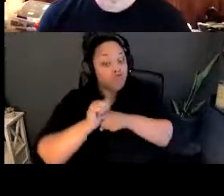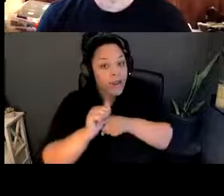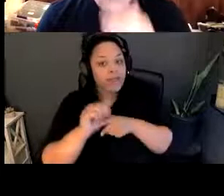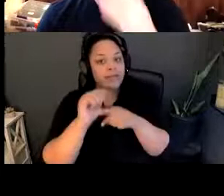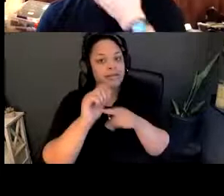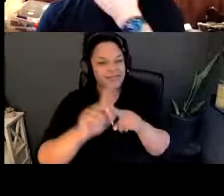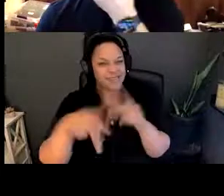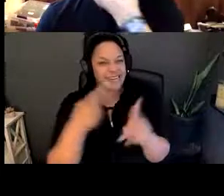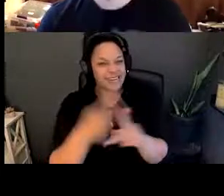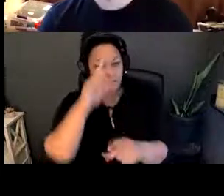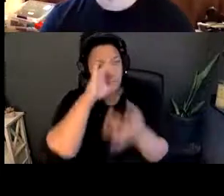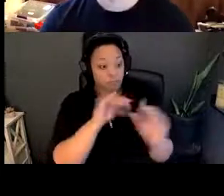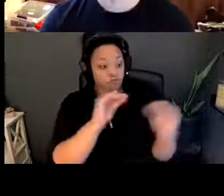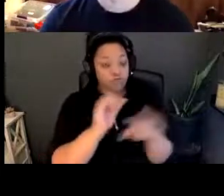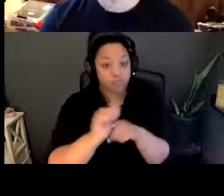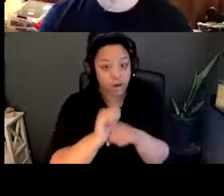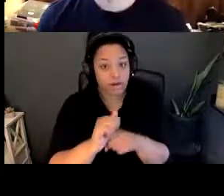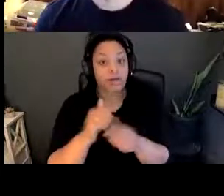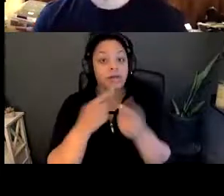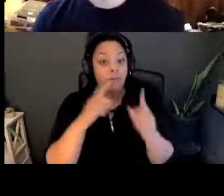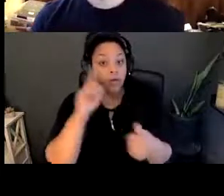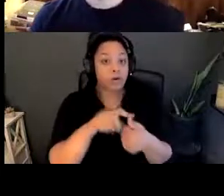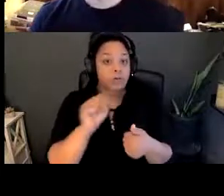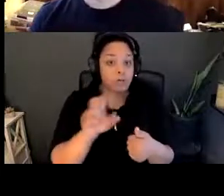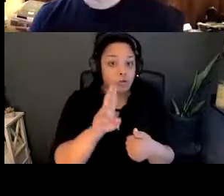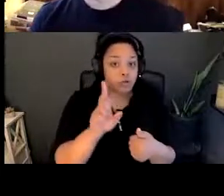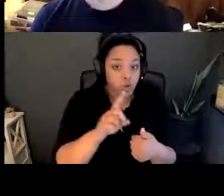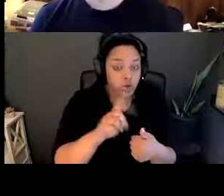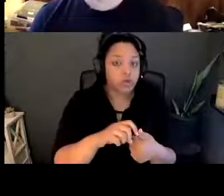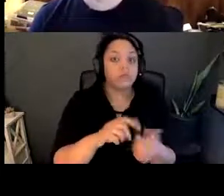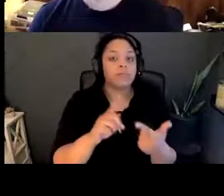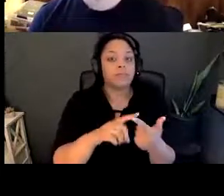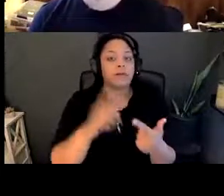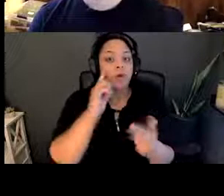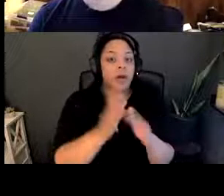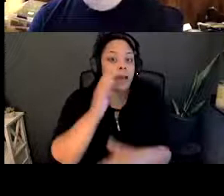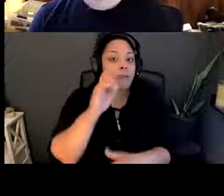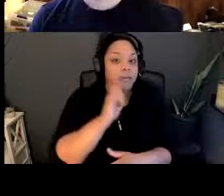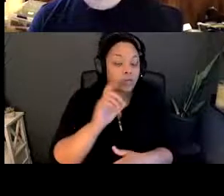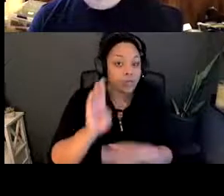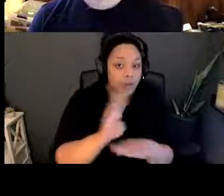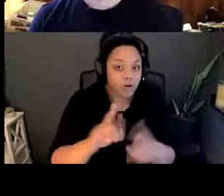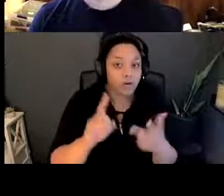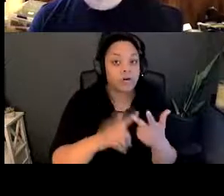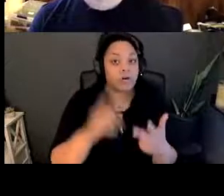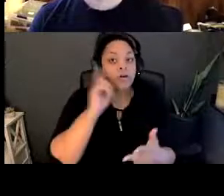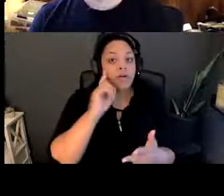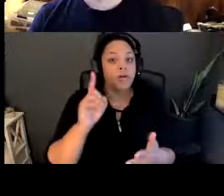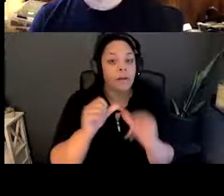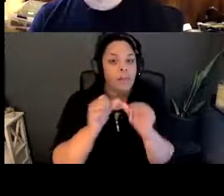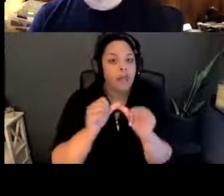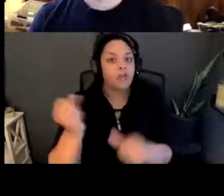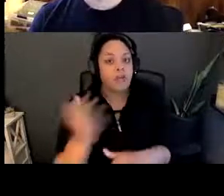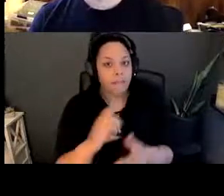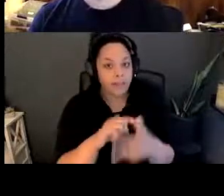training, are effective for substance use disorders, are effective for hypersexual behavior, and effective for pathological gambling.